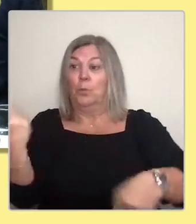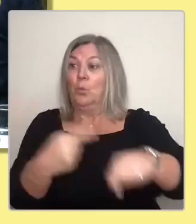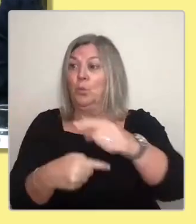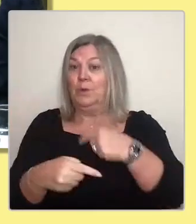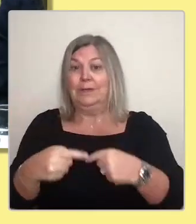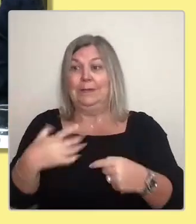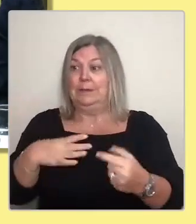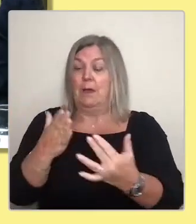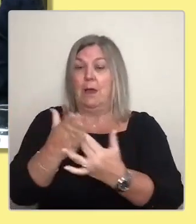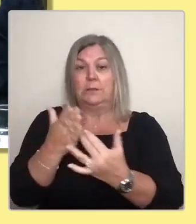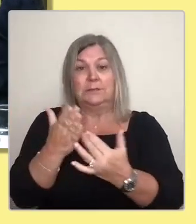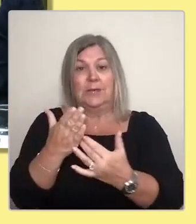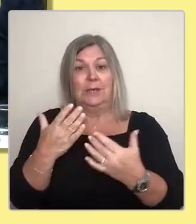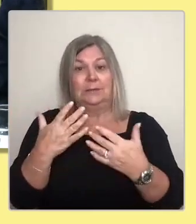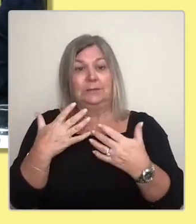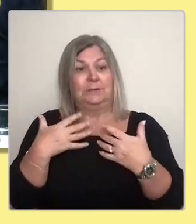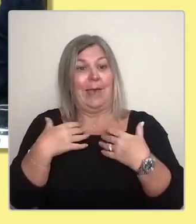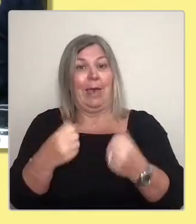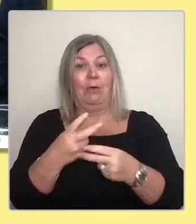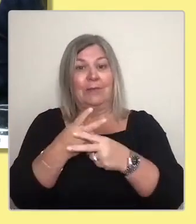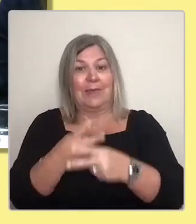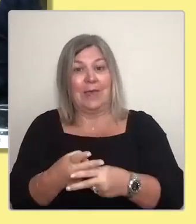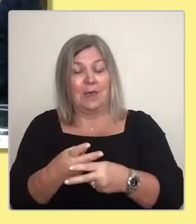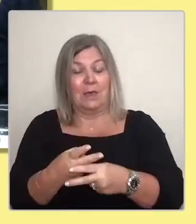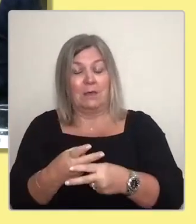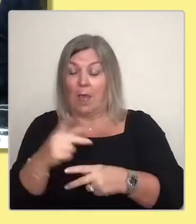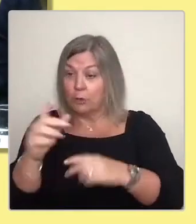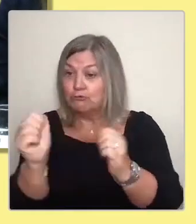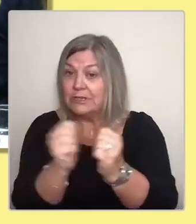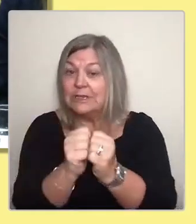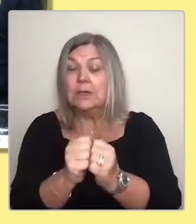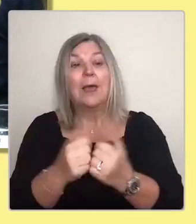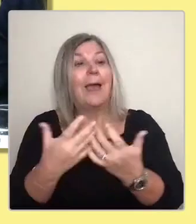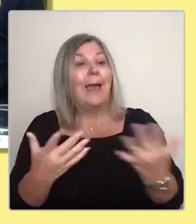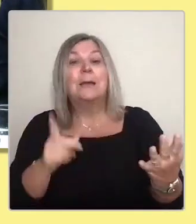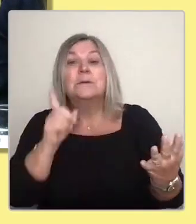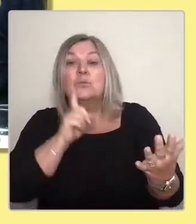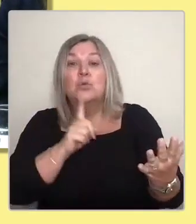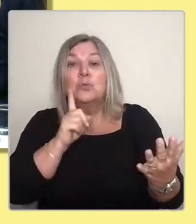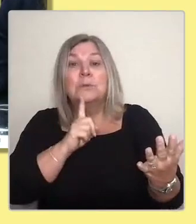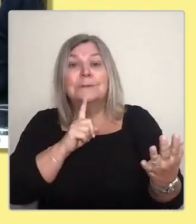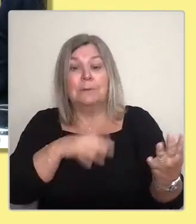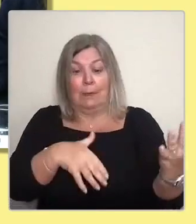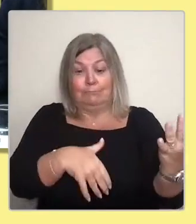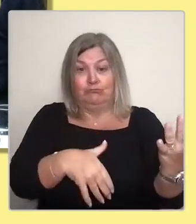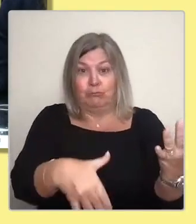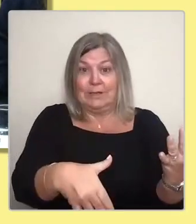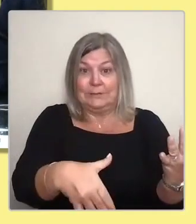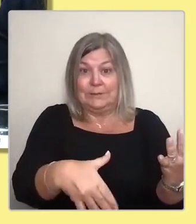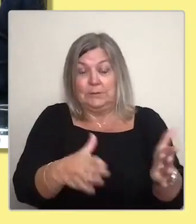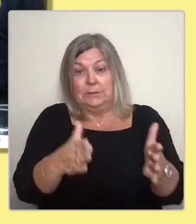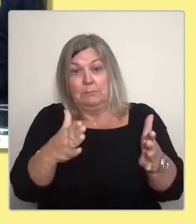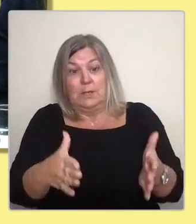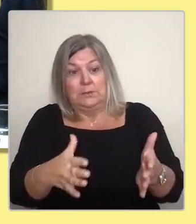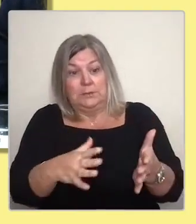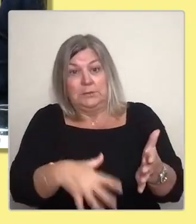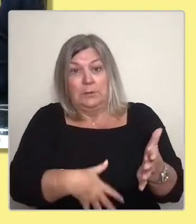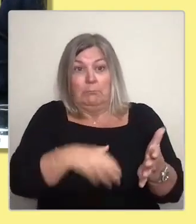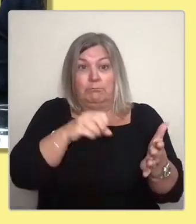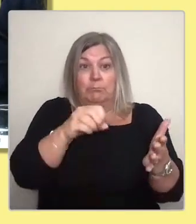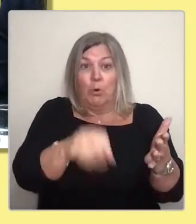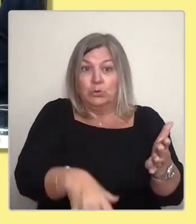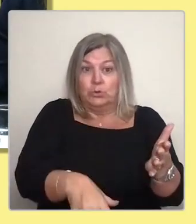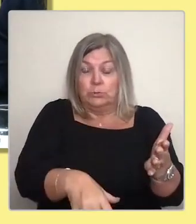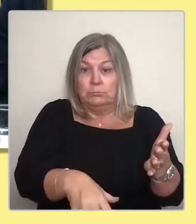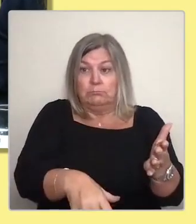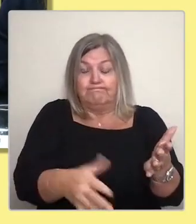don't think any woman goes for a termination lightly, and it must be one of the most traumatic experiences that I can imagine.